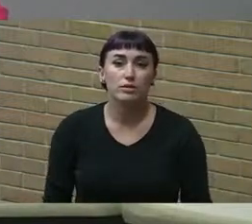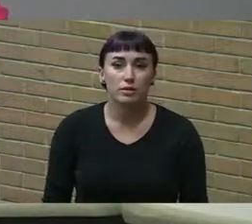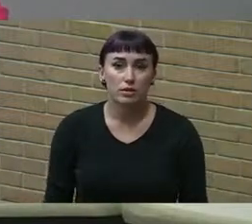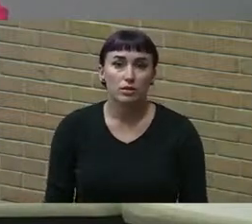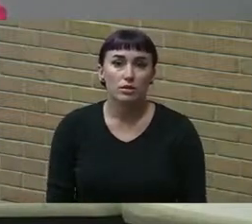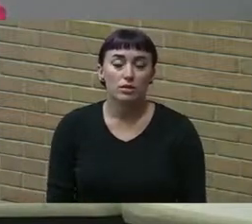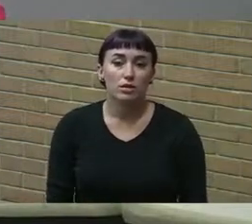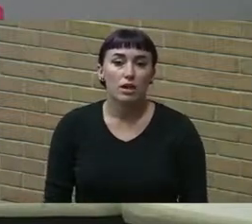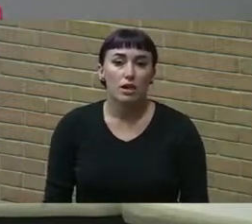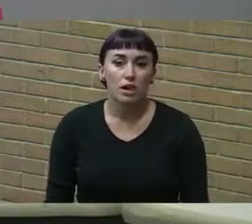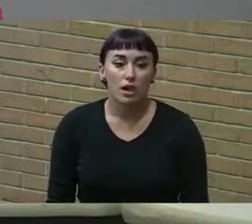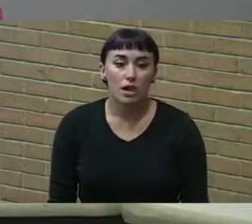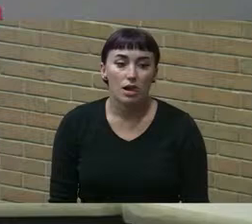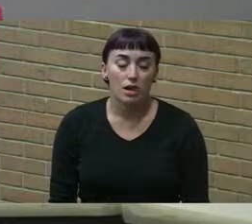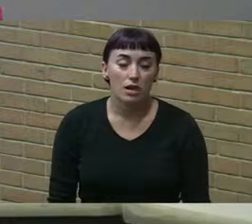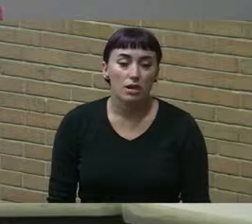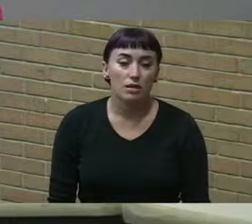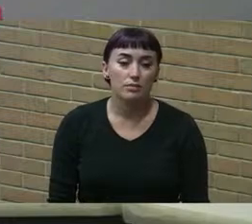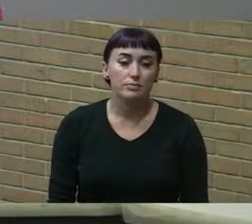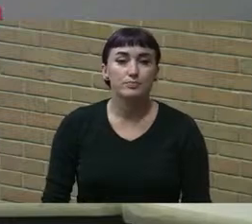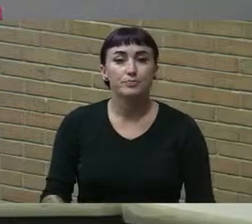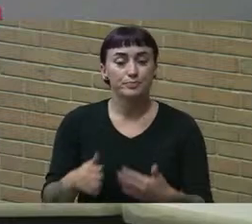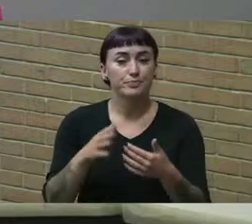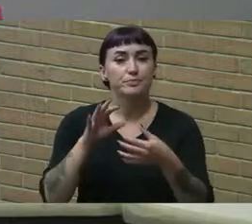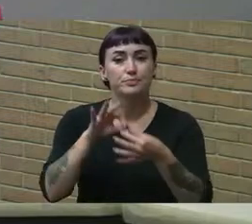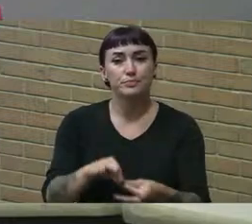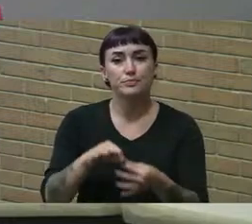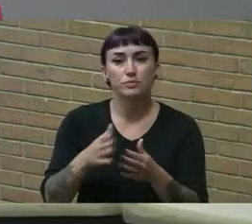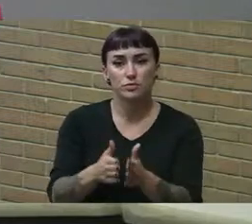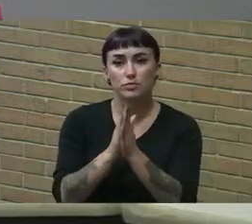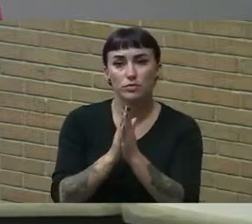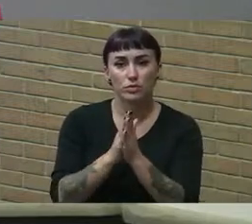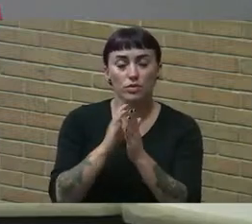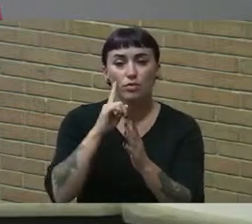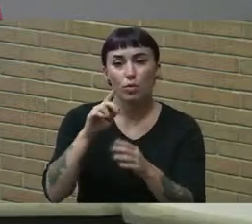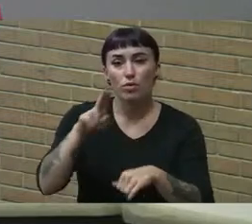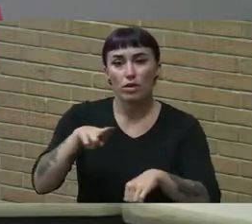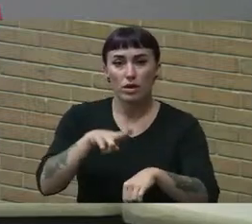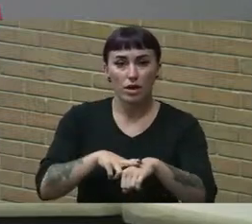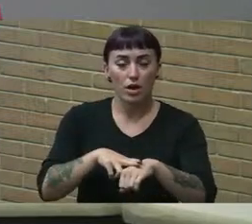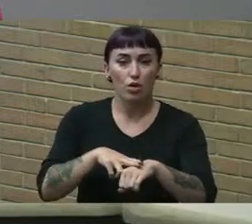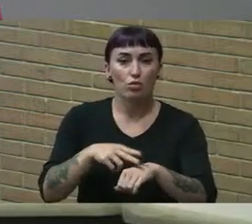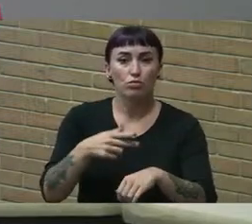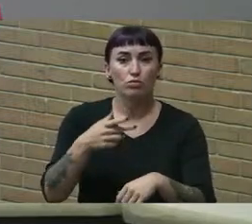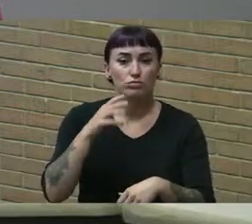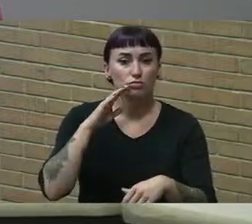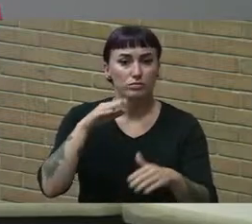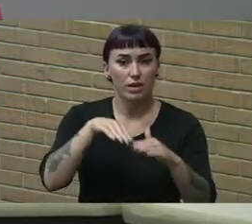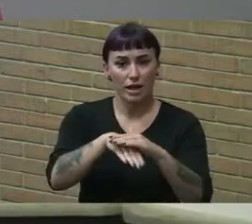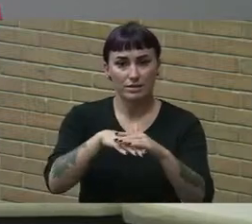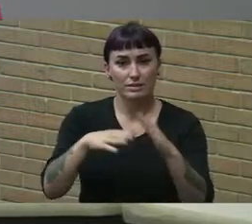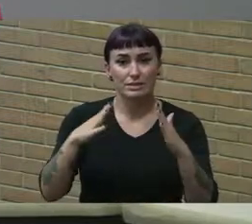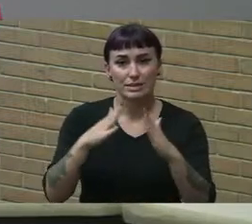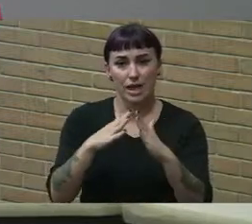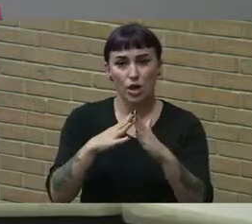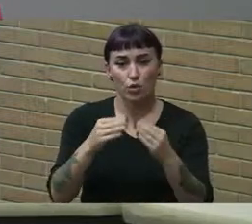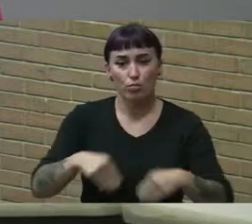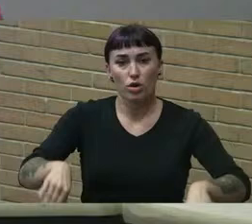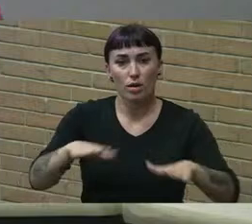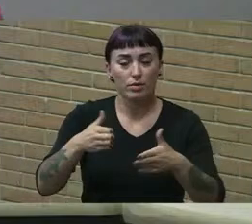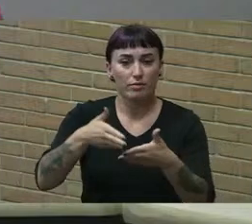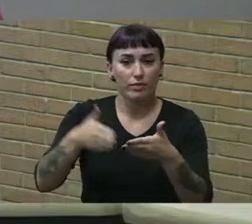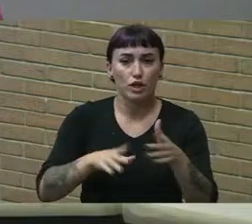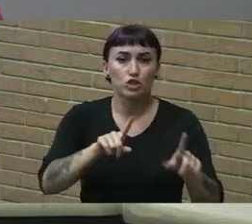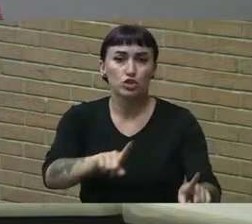We had, regarding the request from the National Grid to access town-owned property to complete survey and